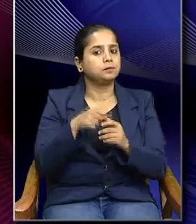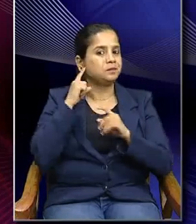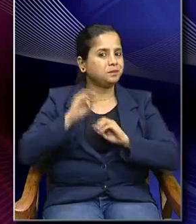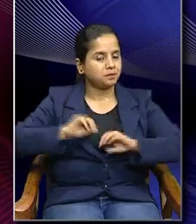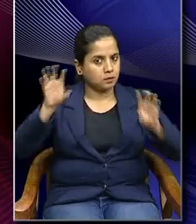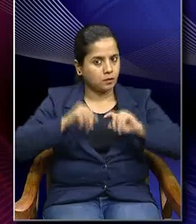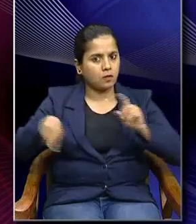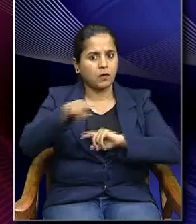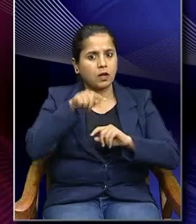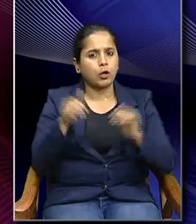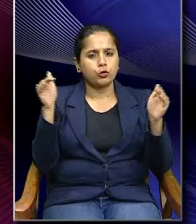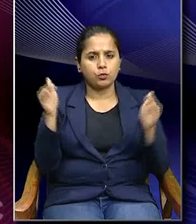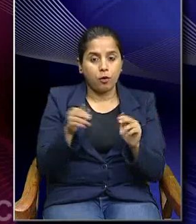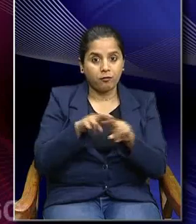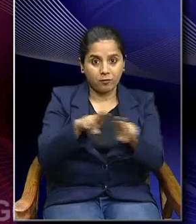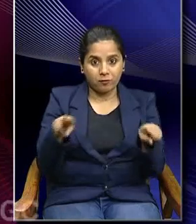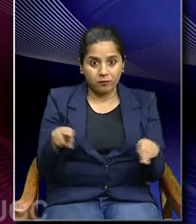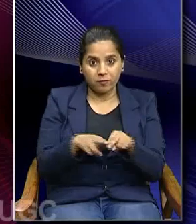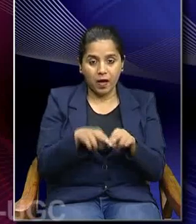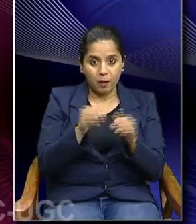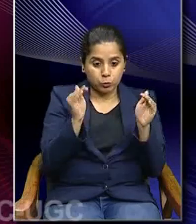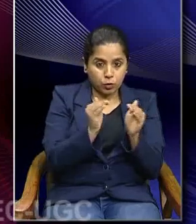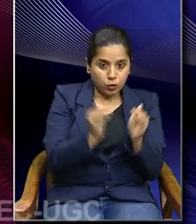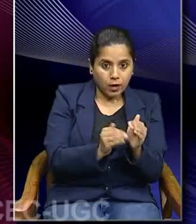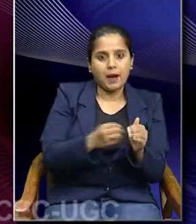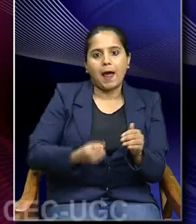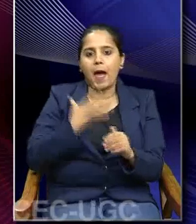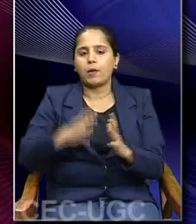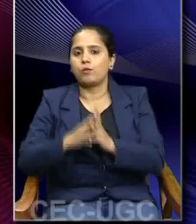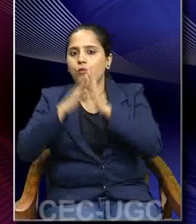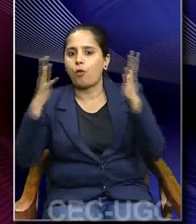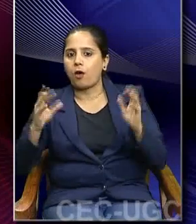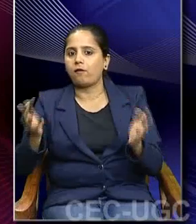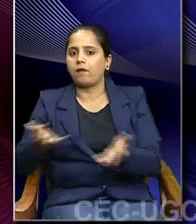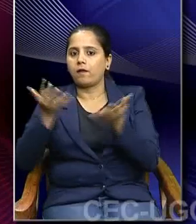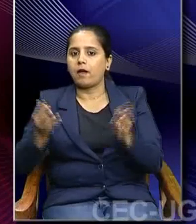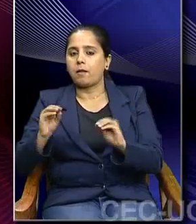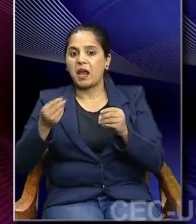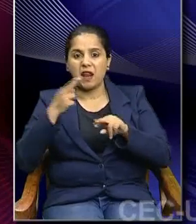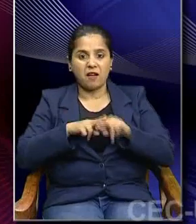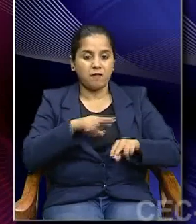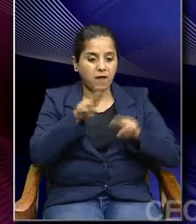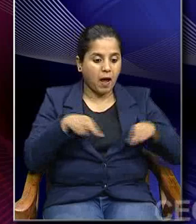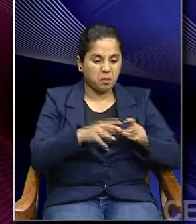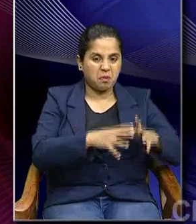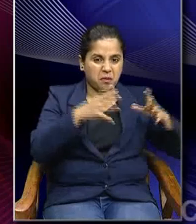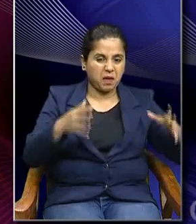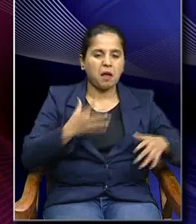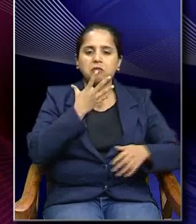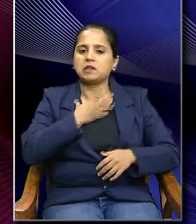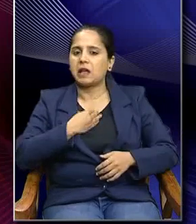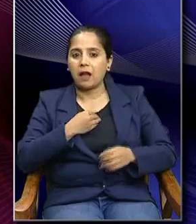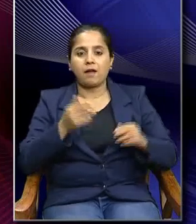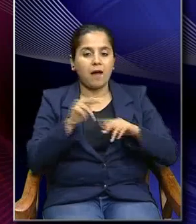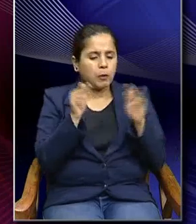message that the smaller the size of the family, the happier or the more welfare it is. And that is how